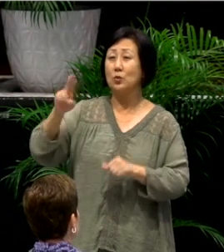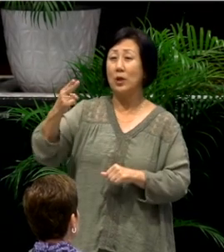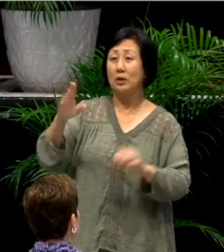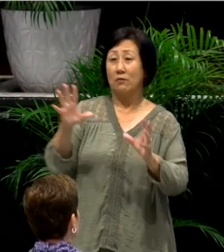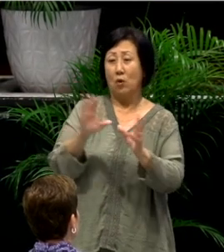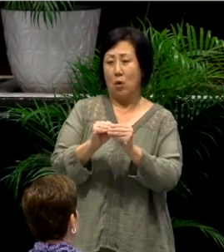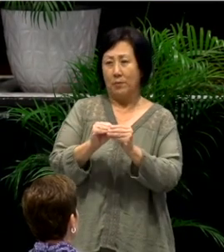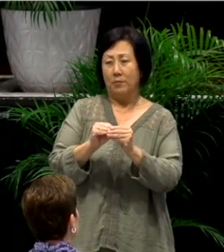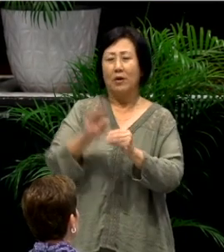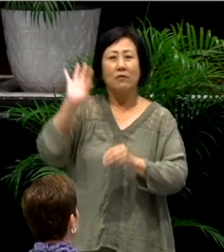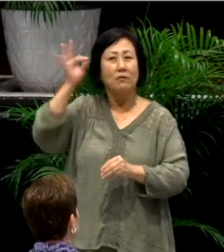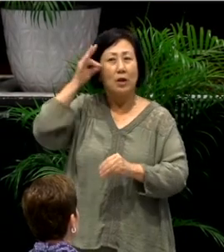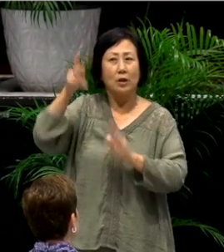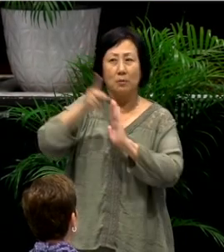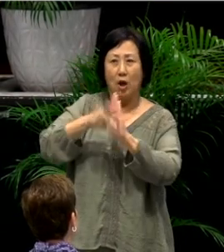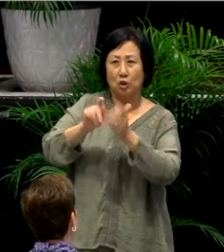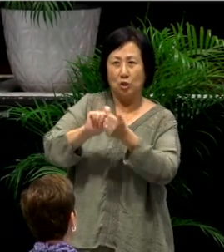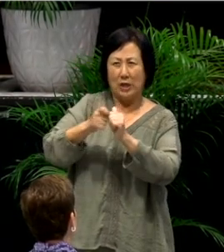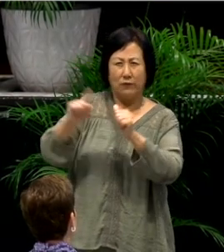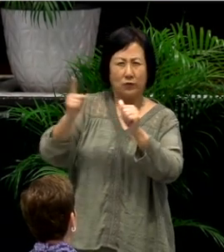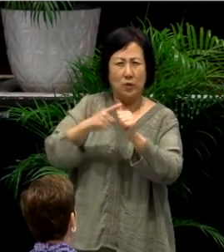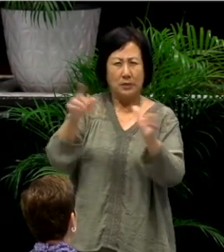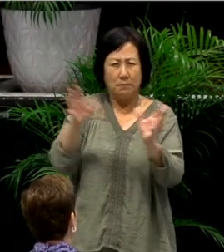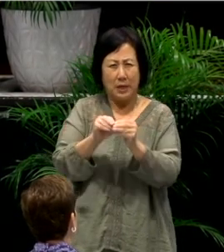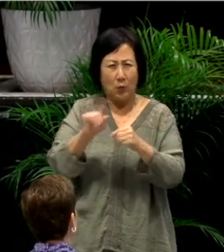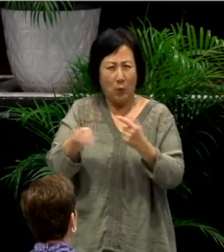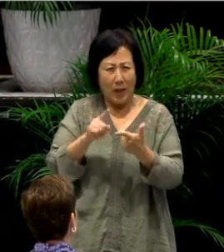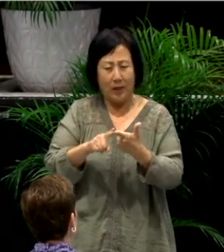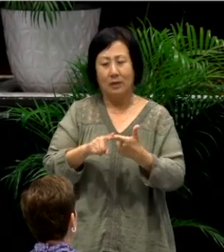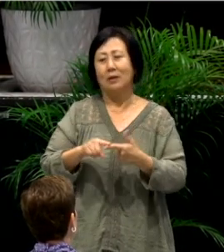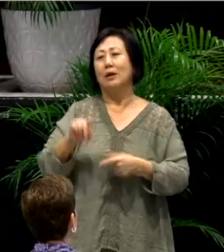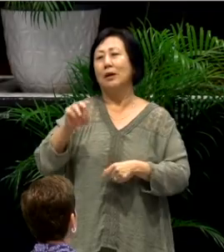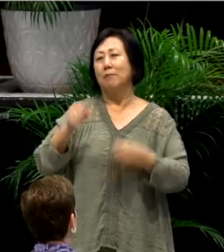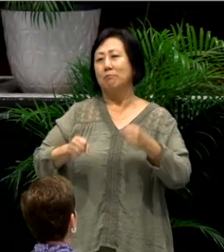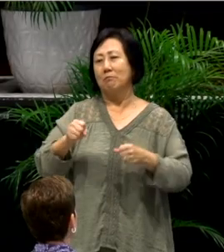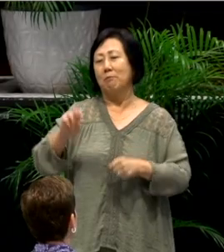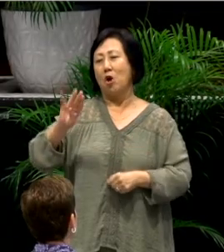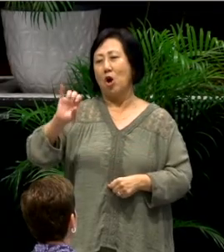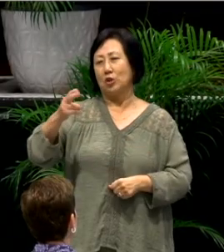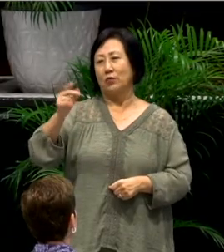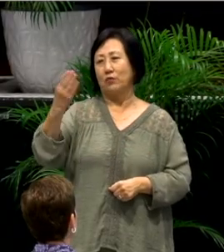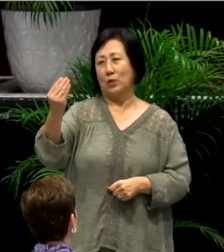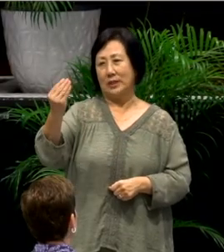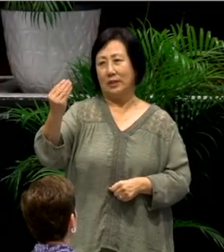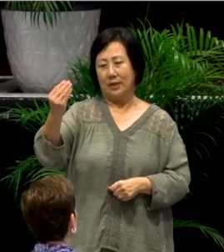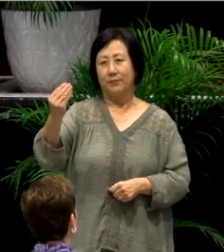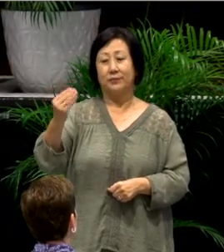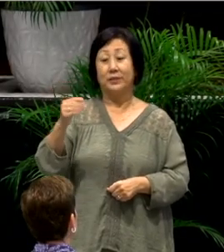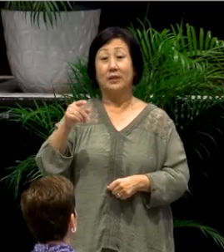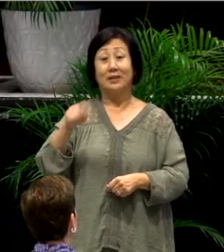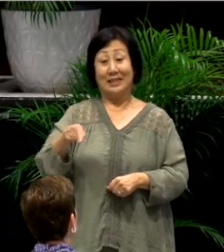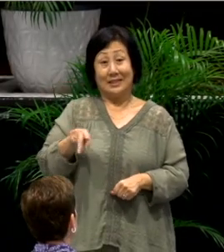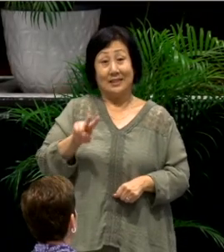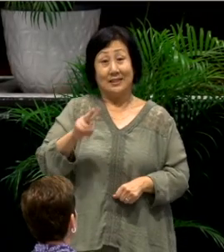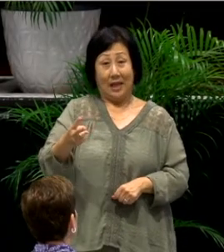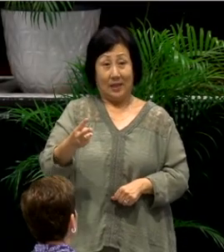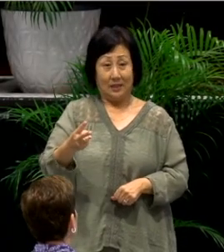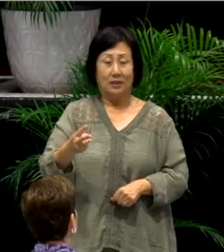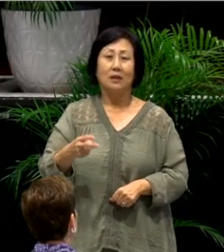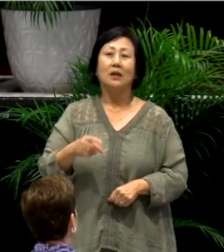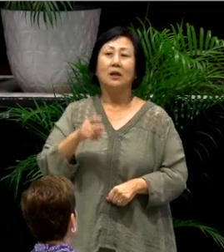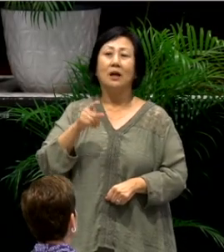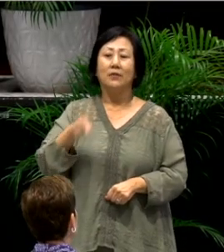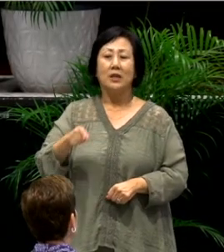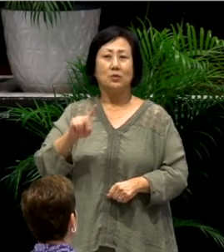Forum on Federal Policy Changes was held on March 14th. This is the second and was